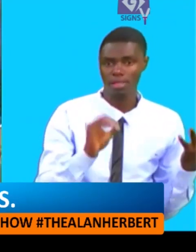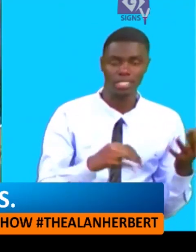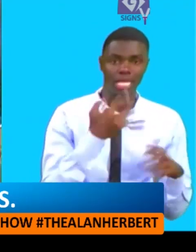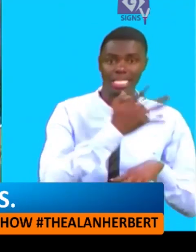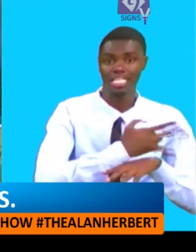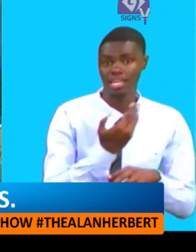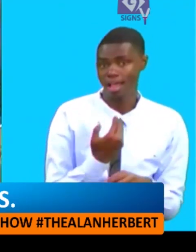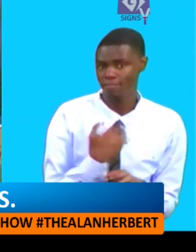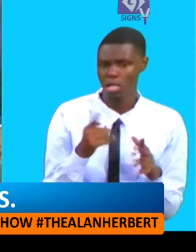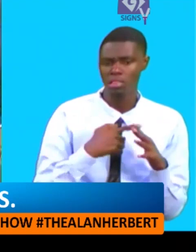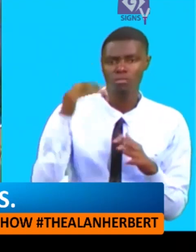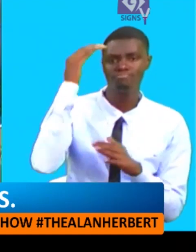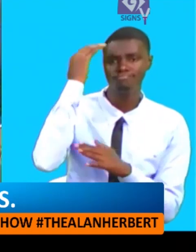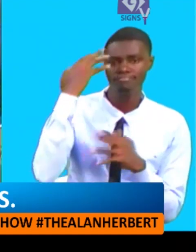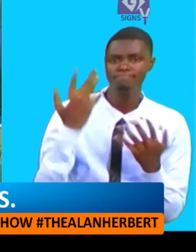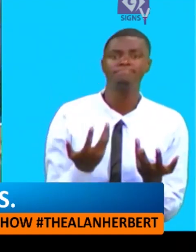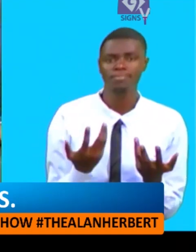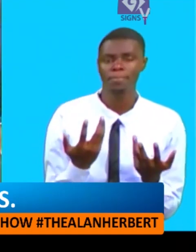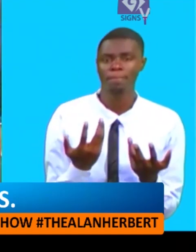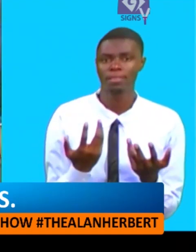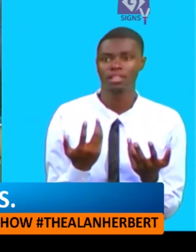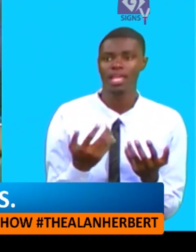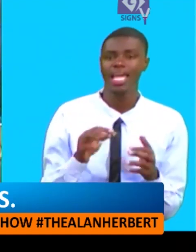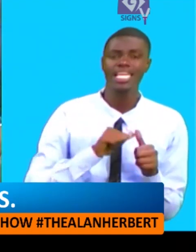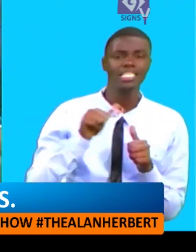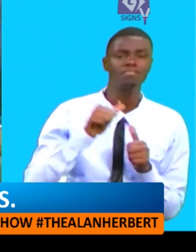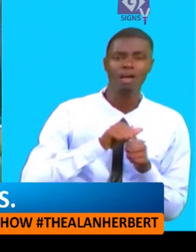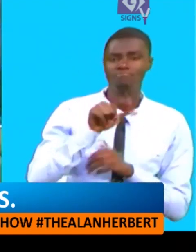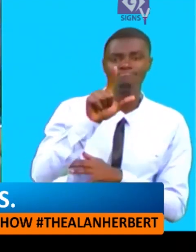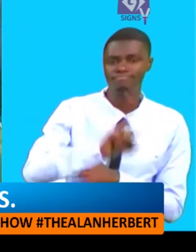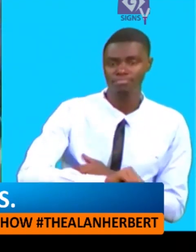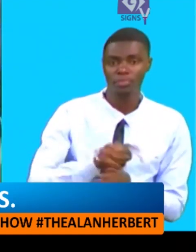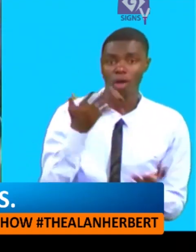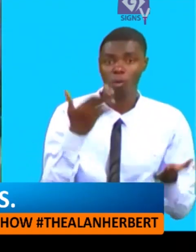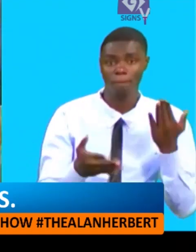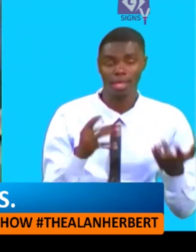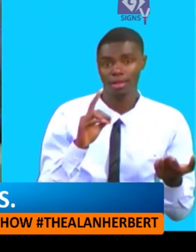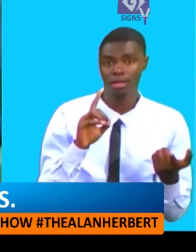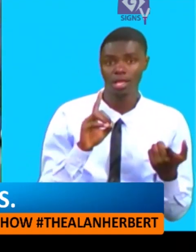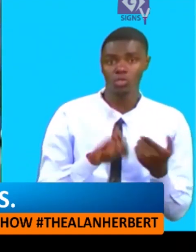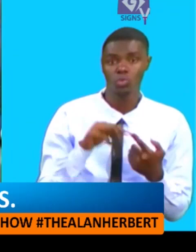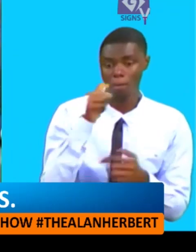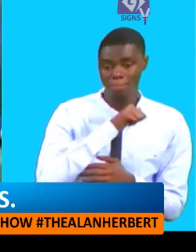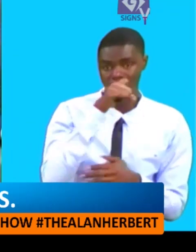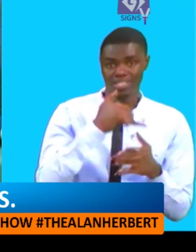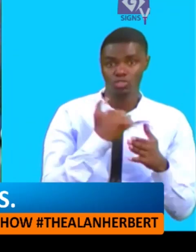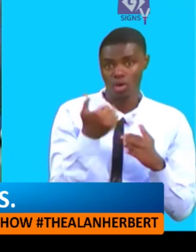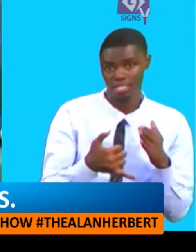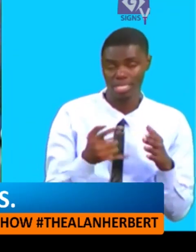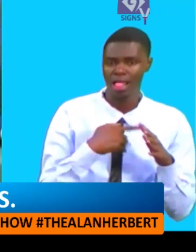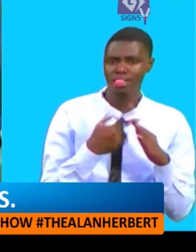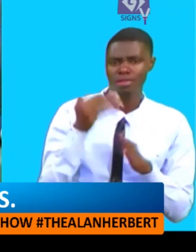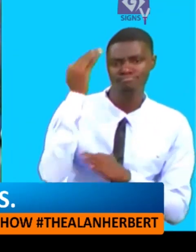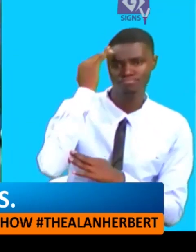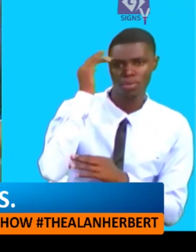have, then you'll realize it's far much cheaper as compared to private insurance. And then you also